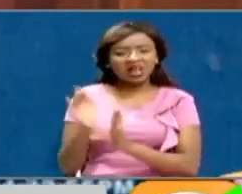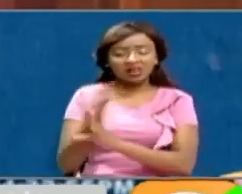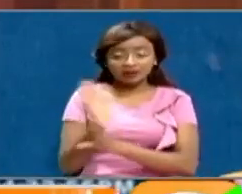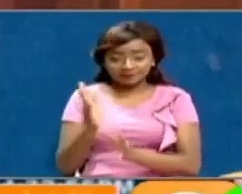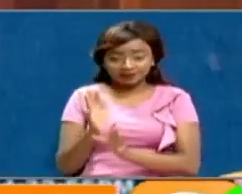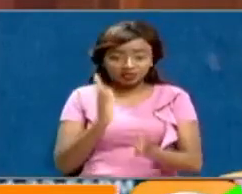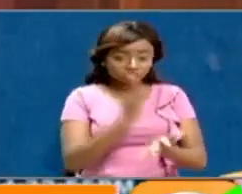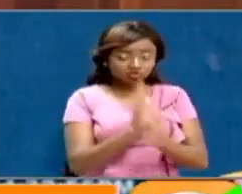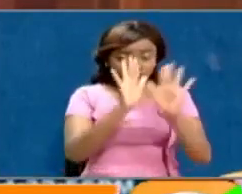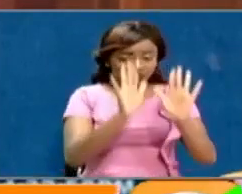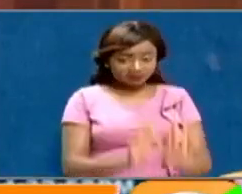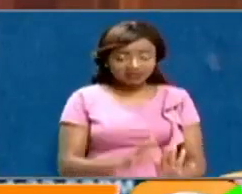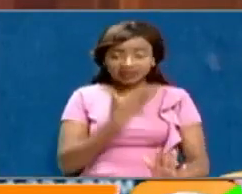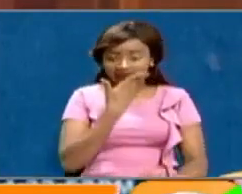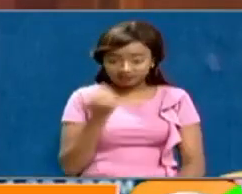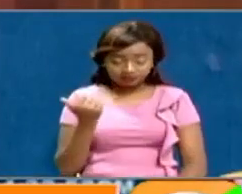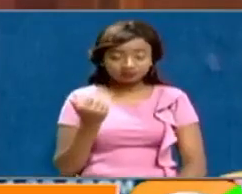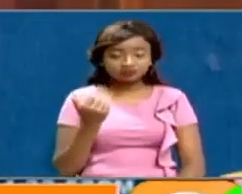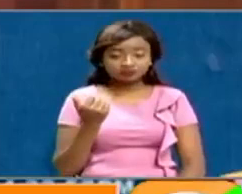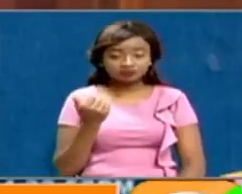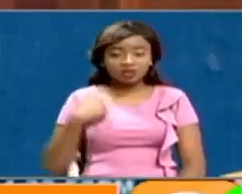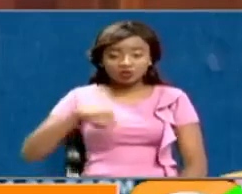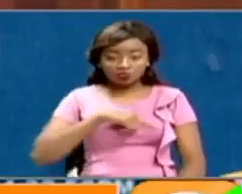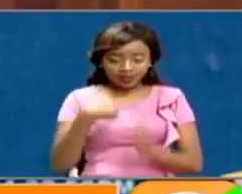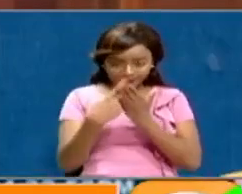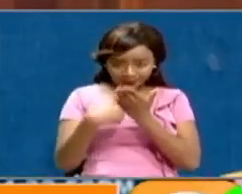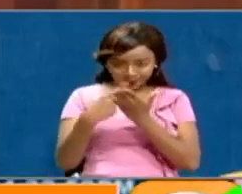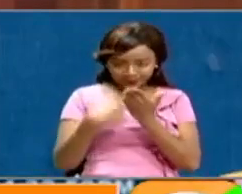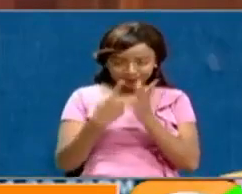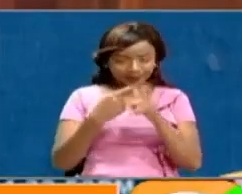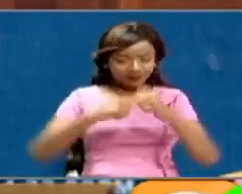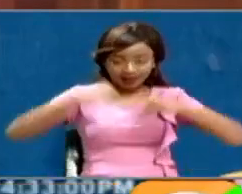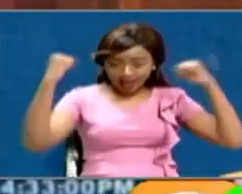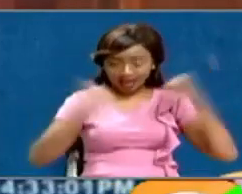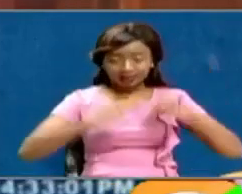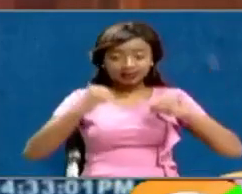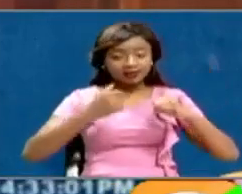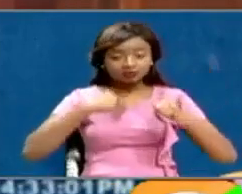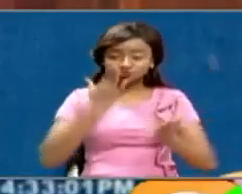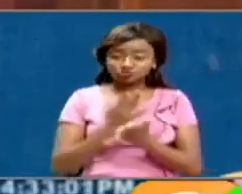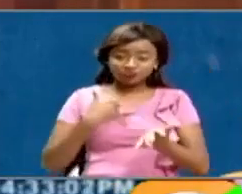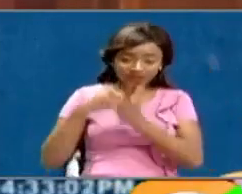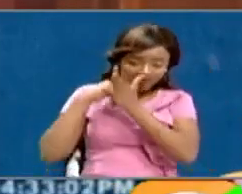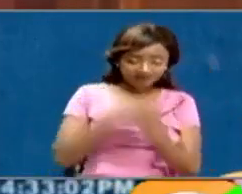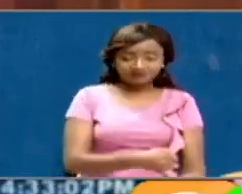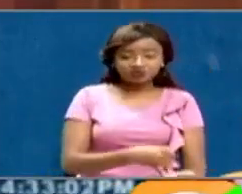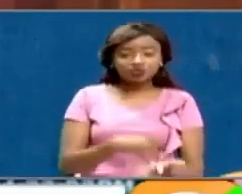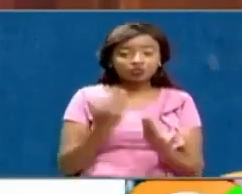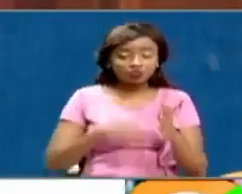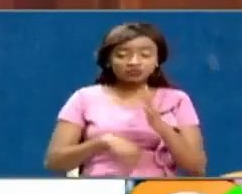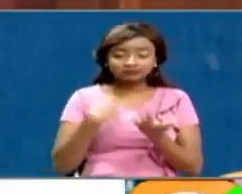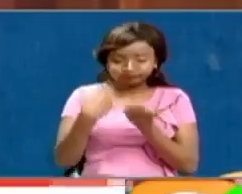to talk and achieve consensus. I emphasized the word consensus the last time, rather than